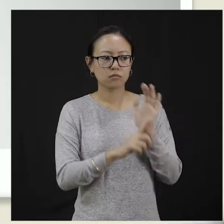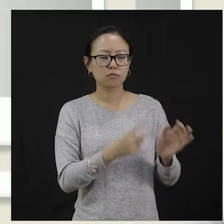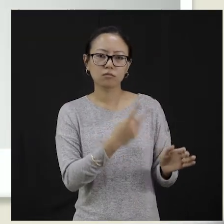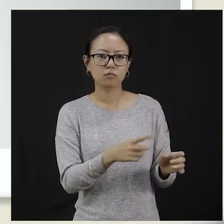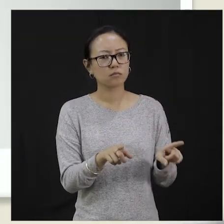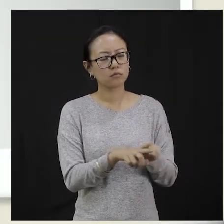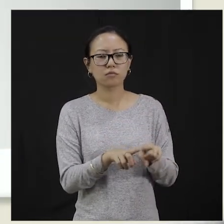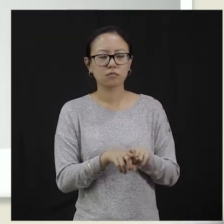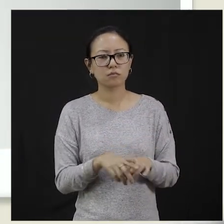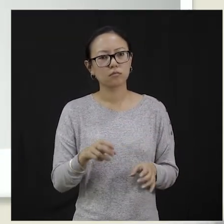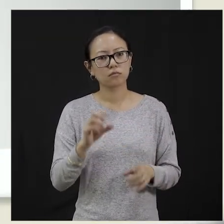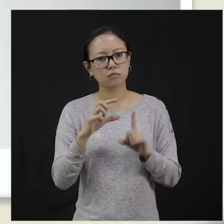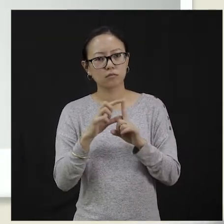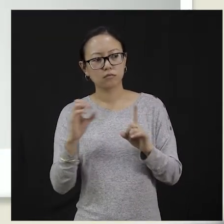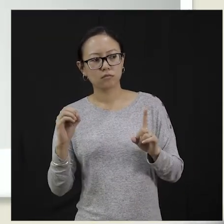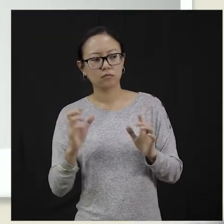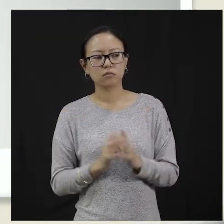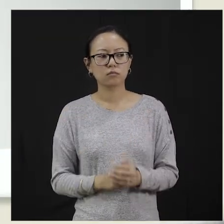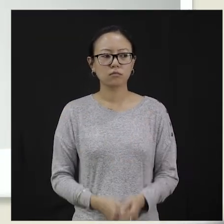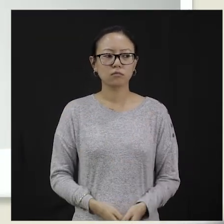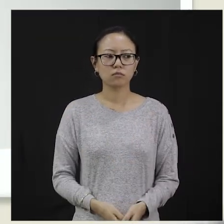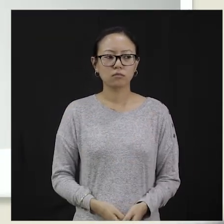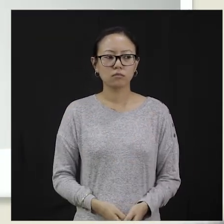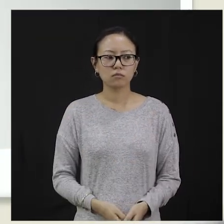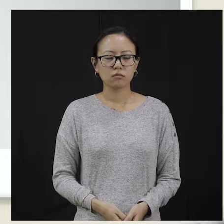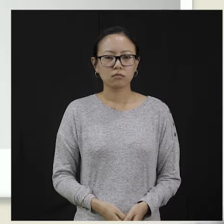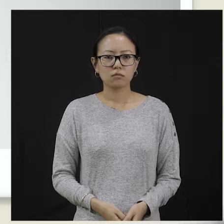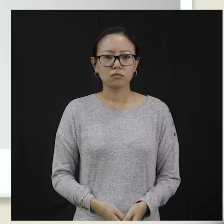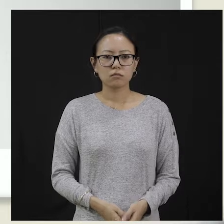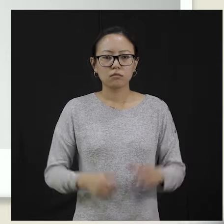Okay? Then look here.